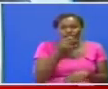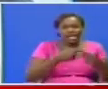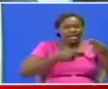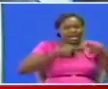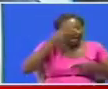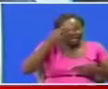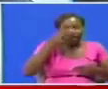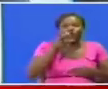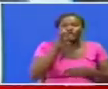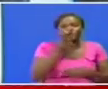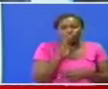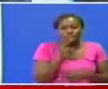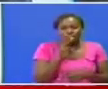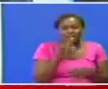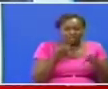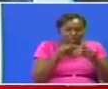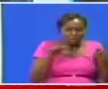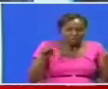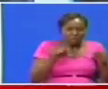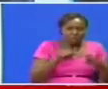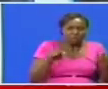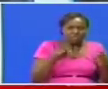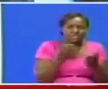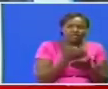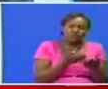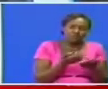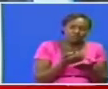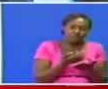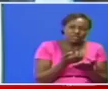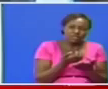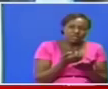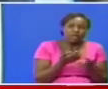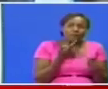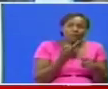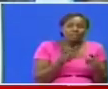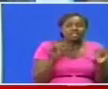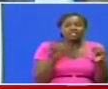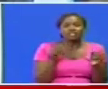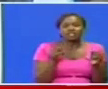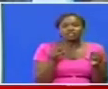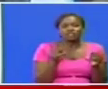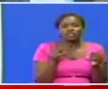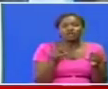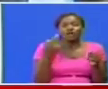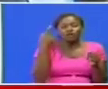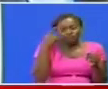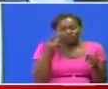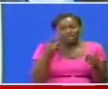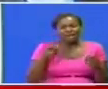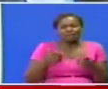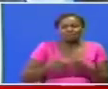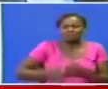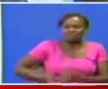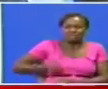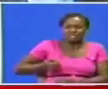water, fight for economic opportunity and social justice. But I have news for the forces of greed